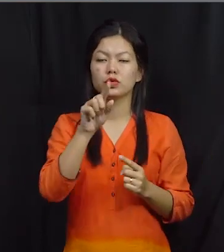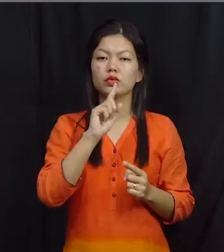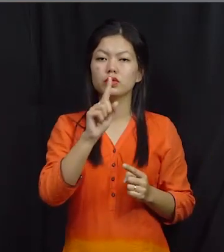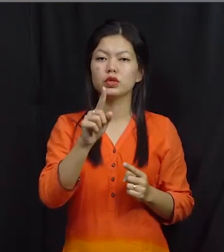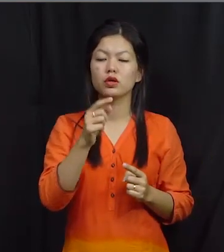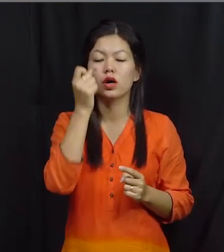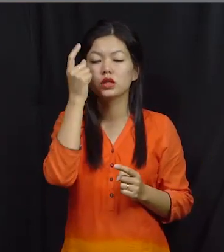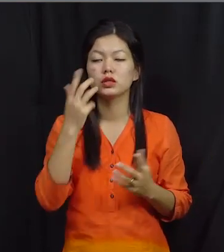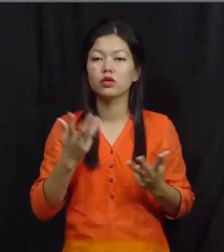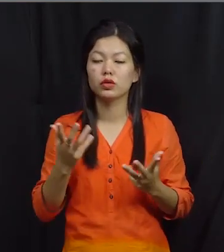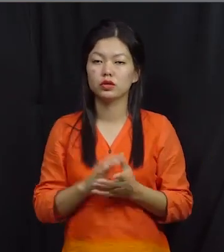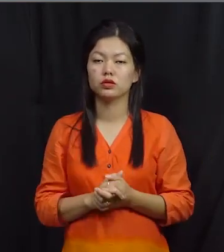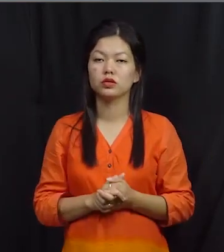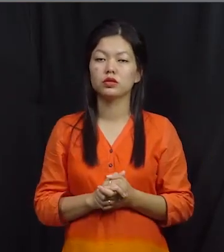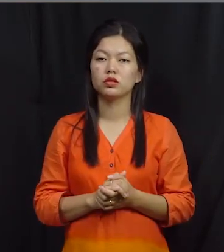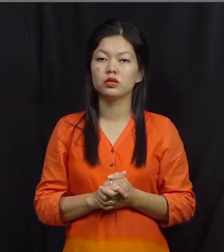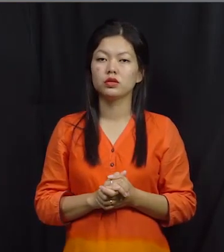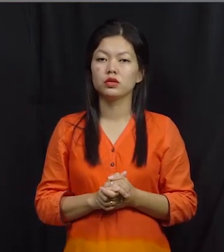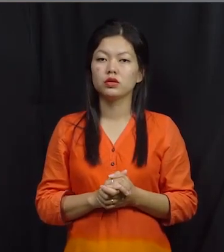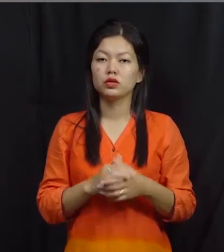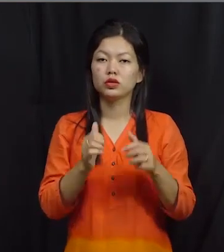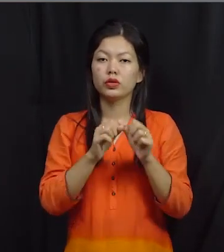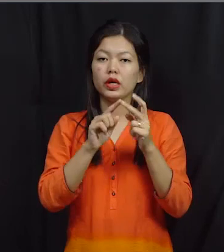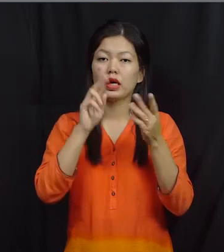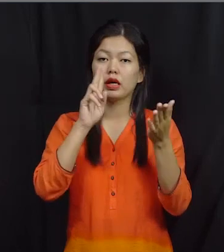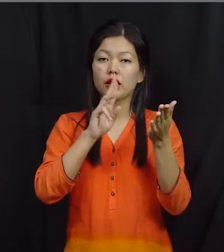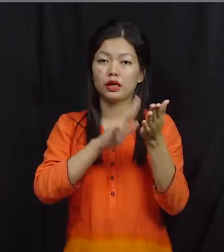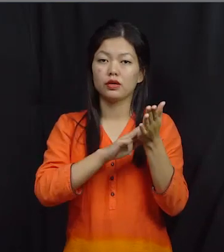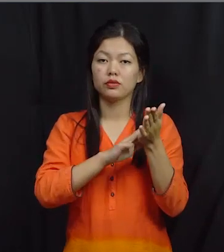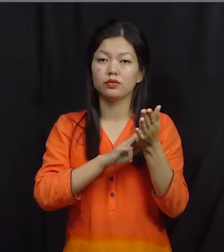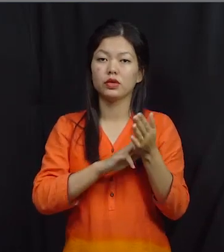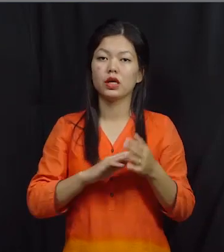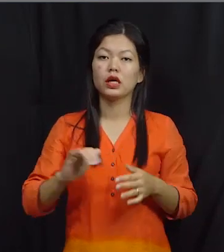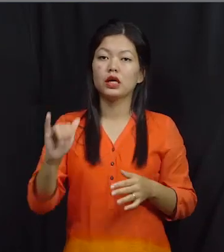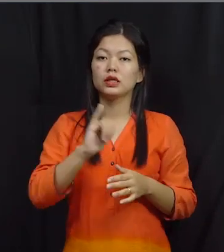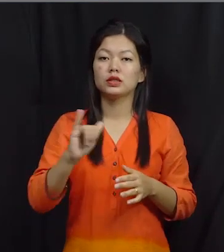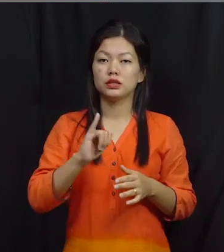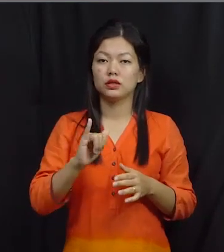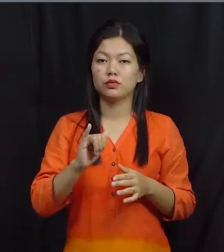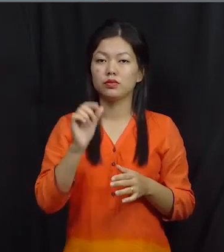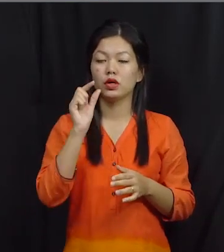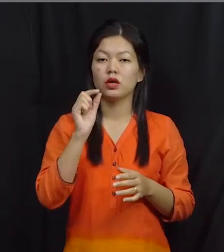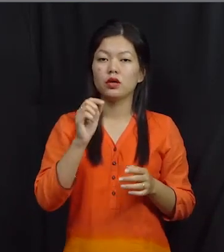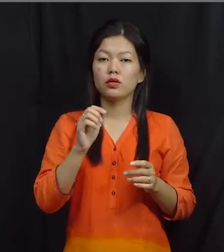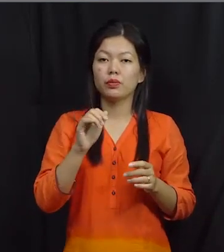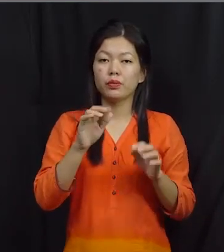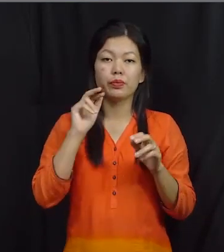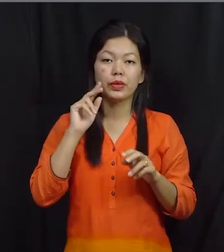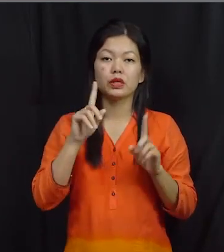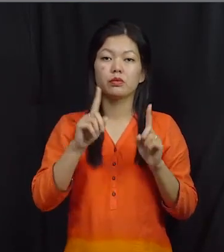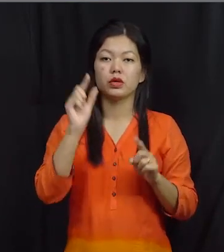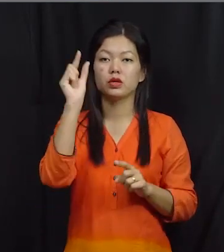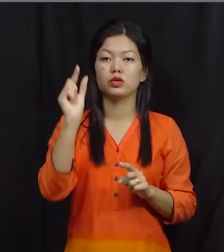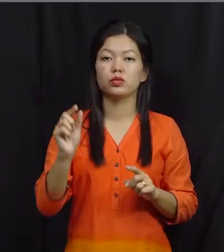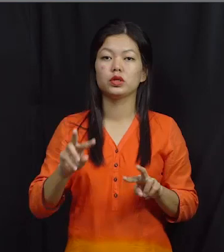I say aim, then the synonyms of aim can be desired outcome, goals,